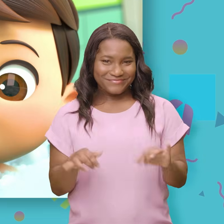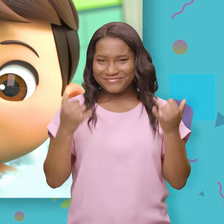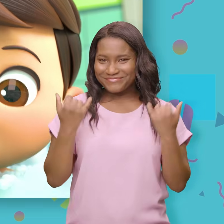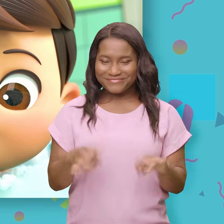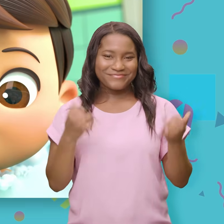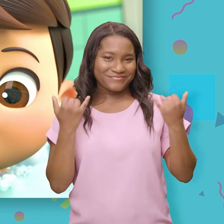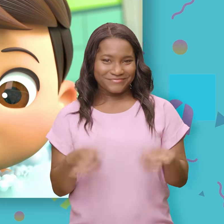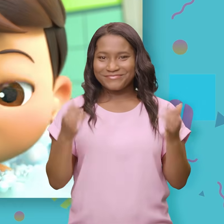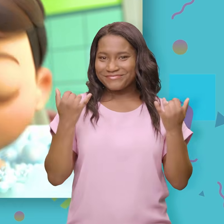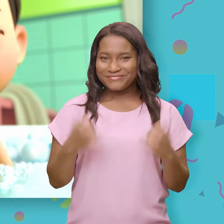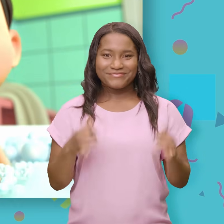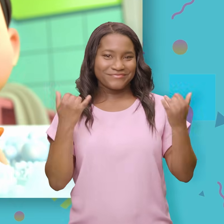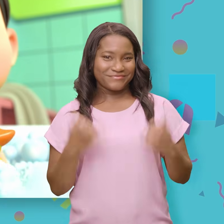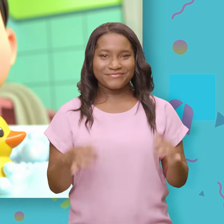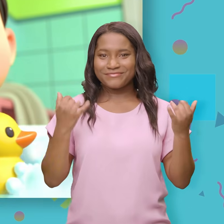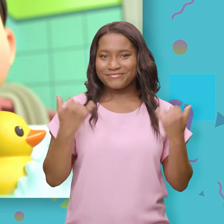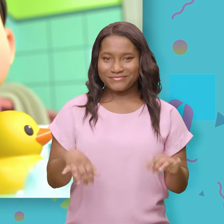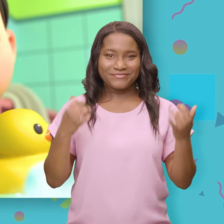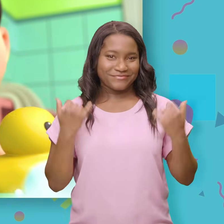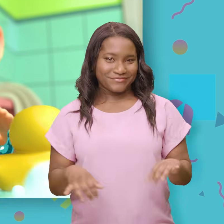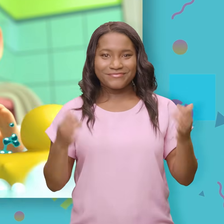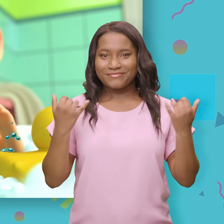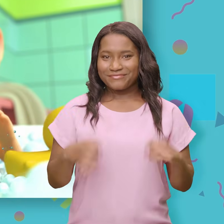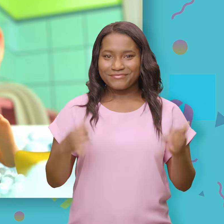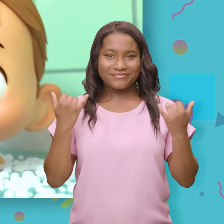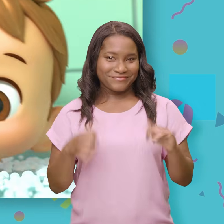play with my ducky.